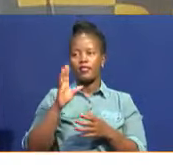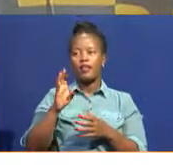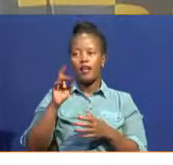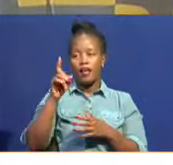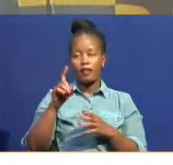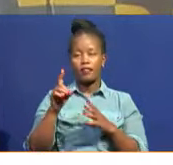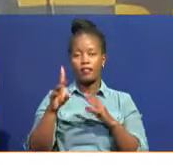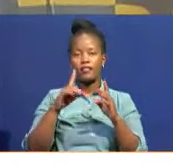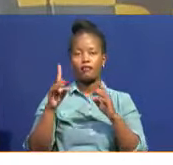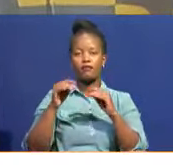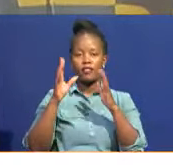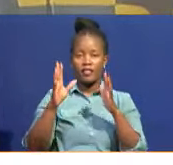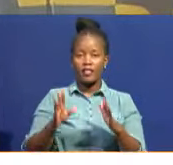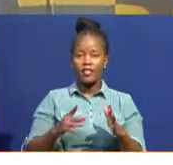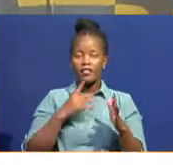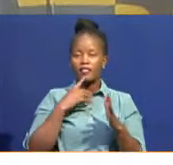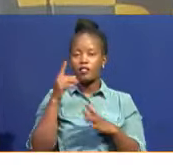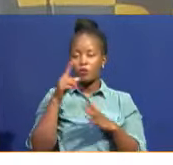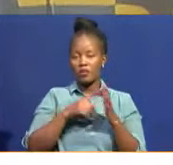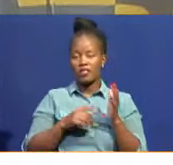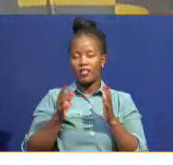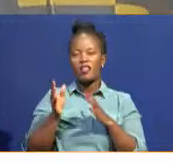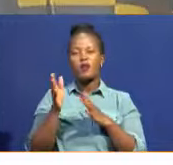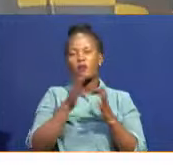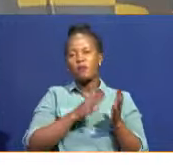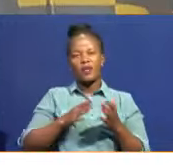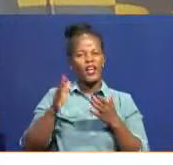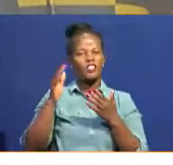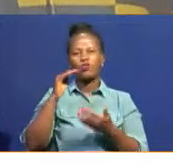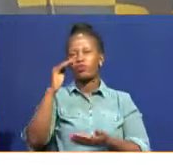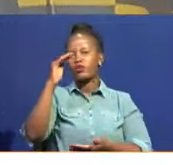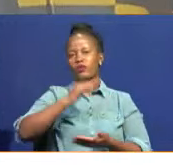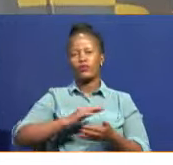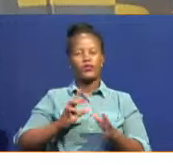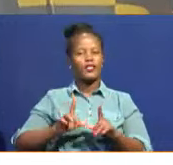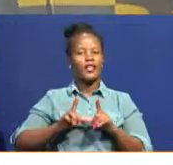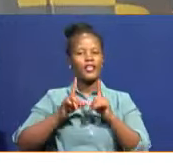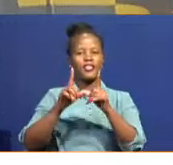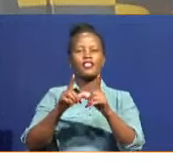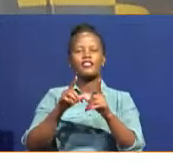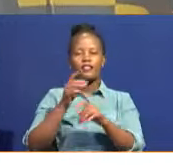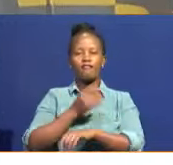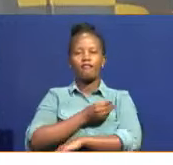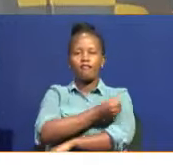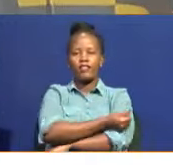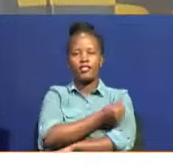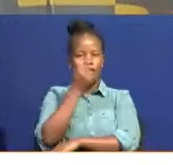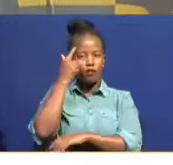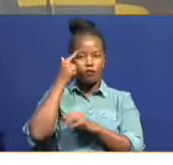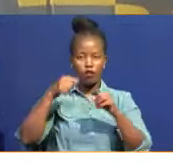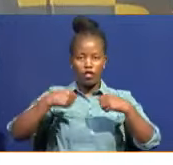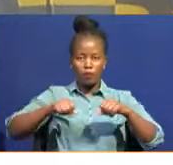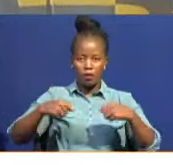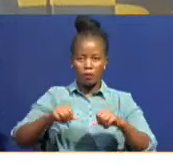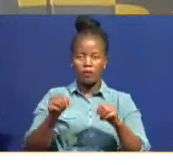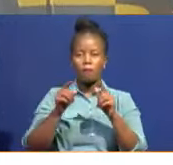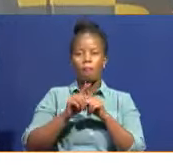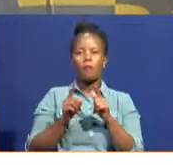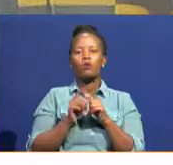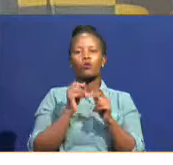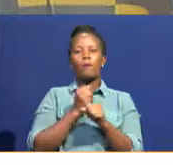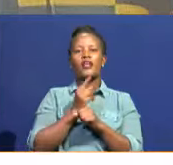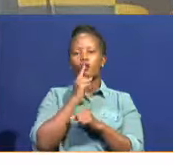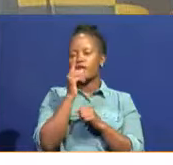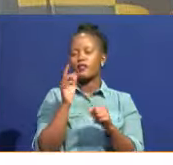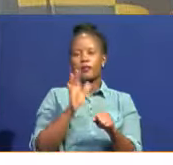George Njau says the move is aimed at reducing licensing fees for Boda Boda operators and increase compliance among